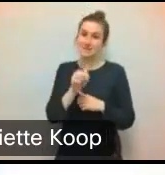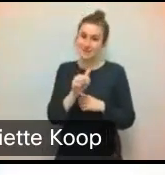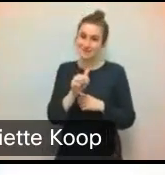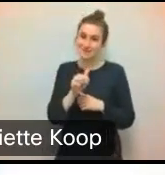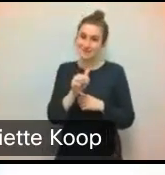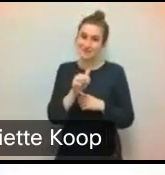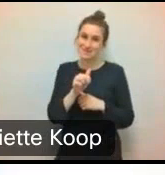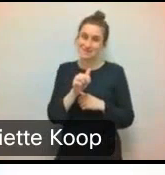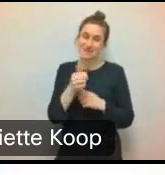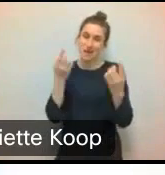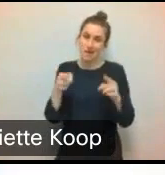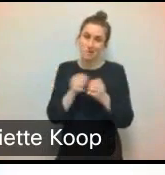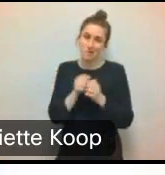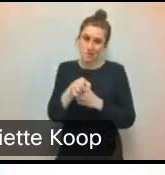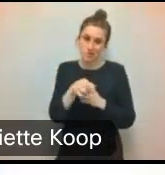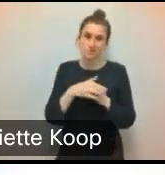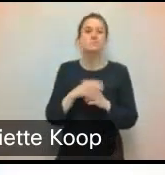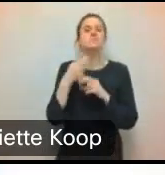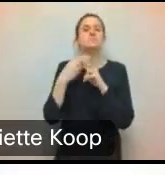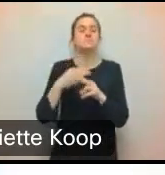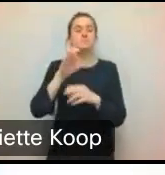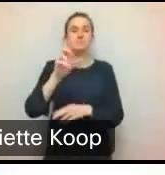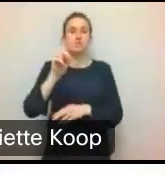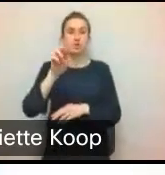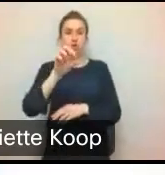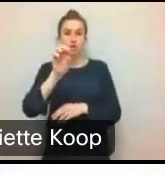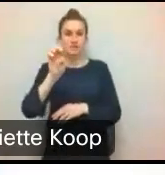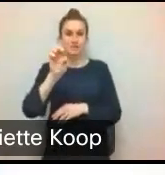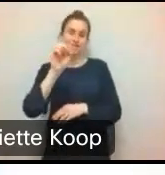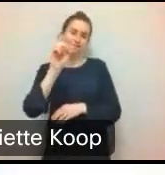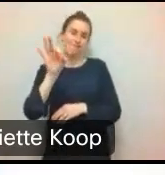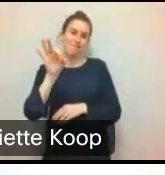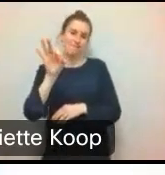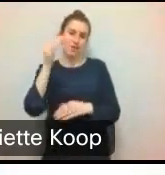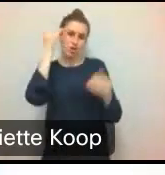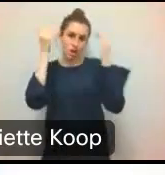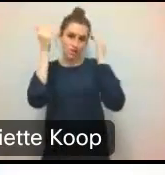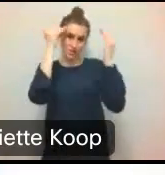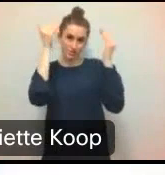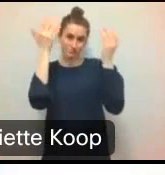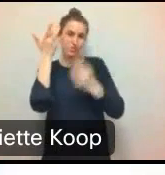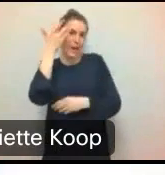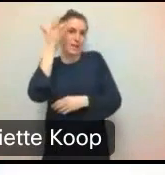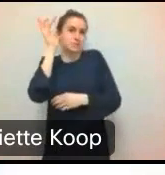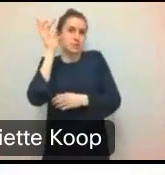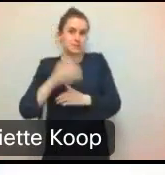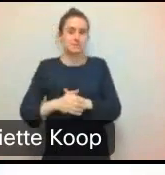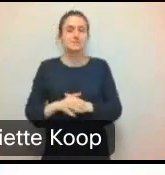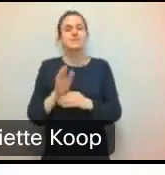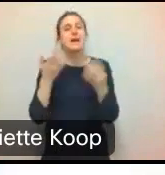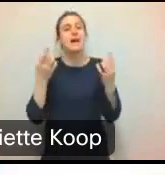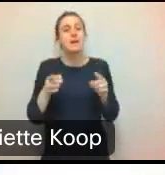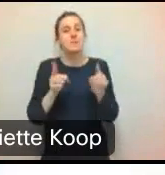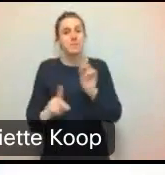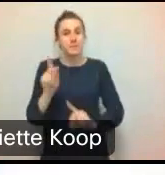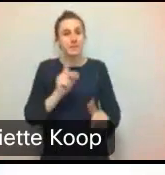you. And that's called curse of knowledge. And it's also called the curse of expertise. And really what happens is that